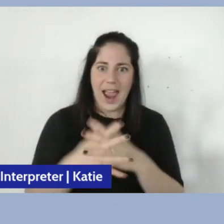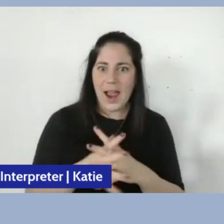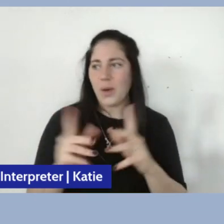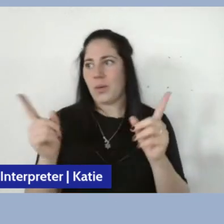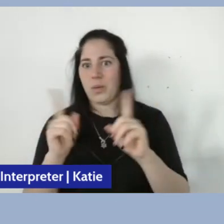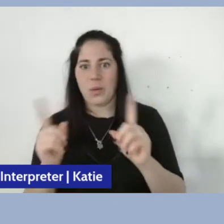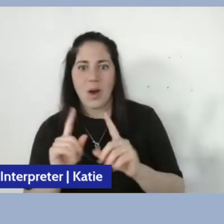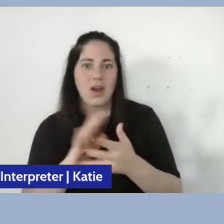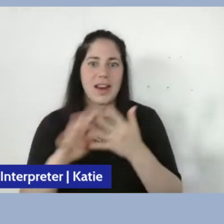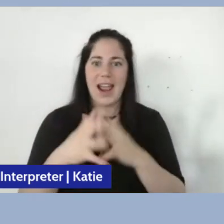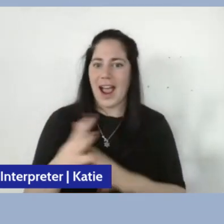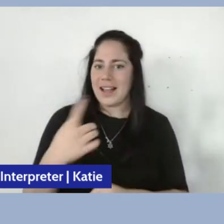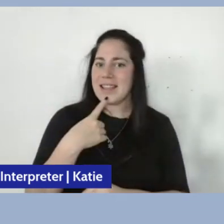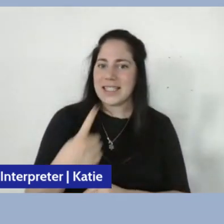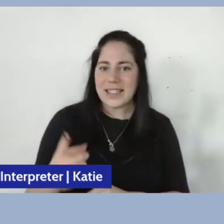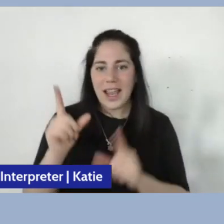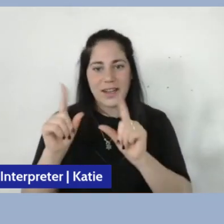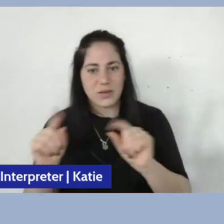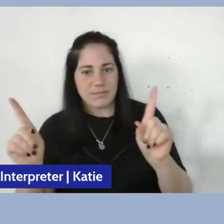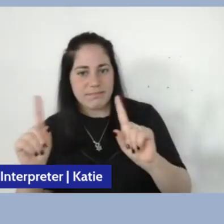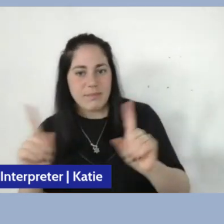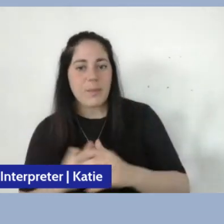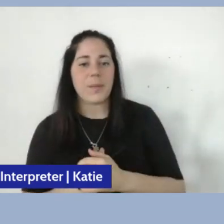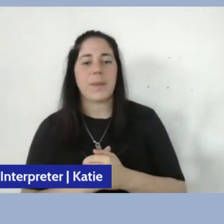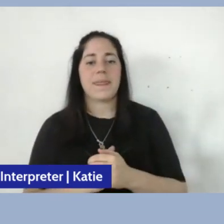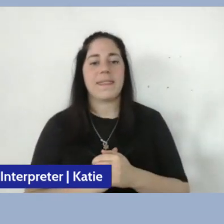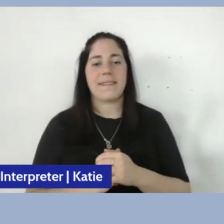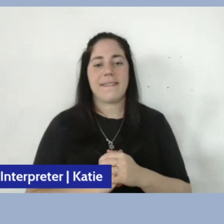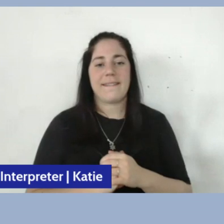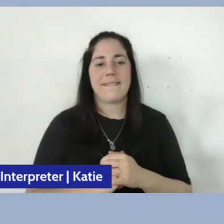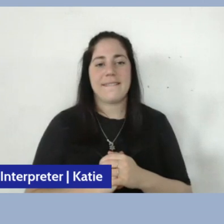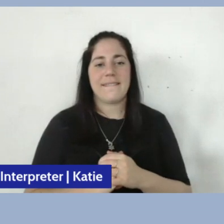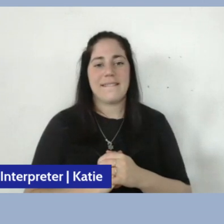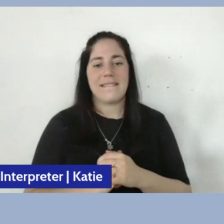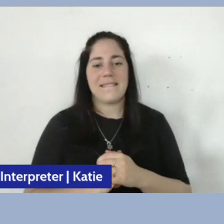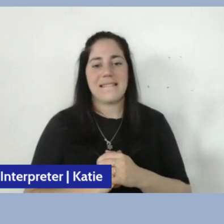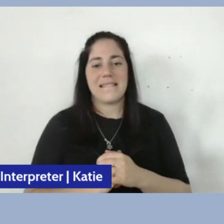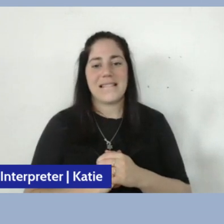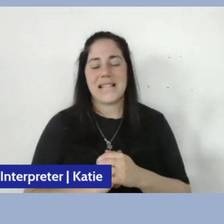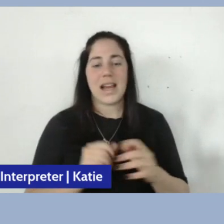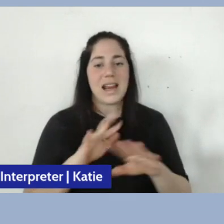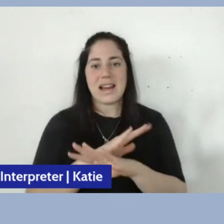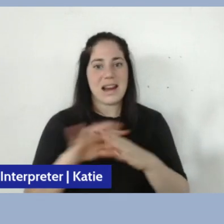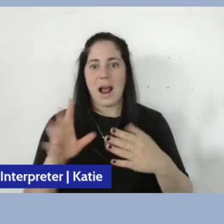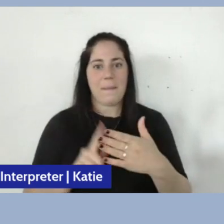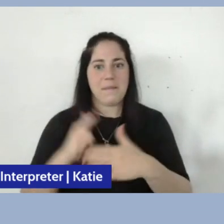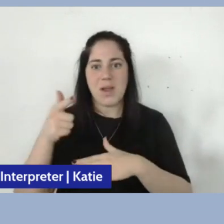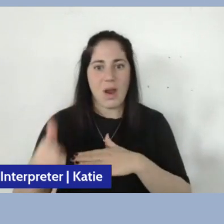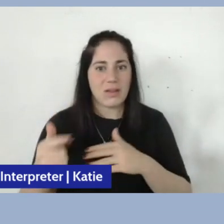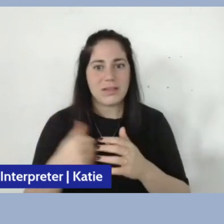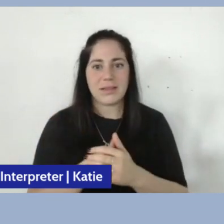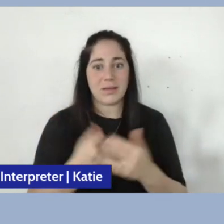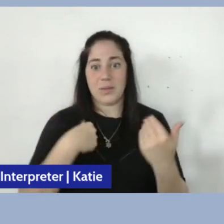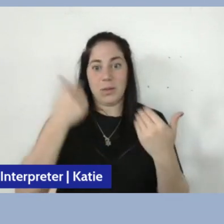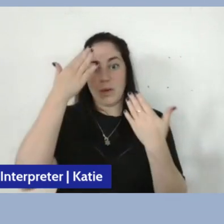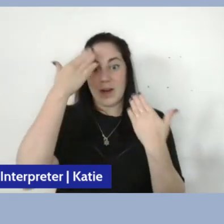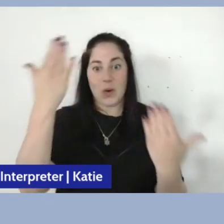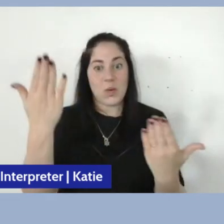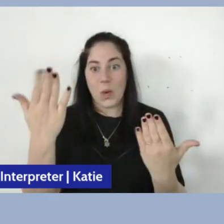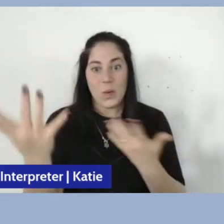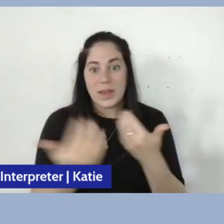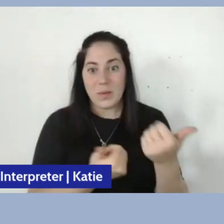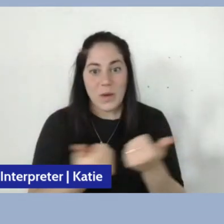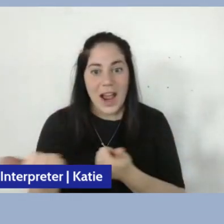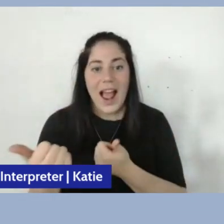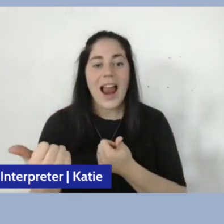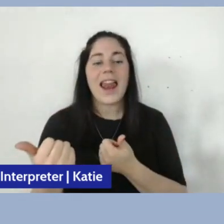they do it, etc., to the clinician. And it doesn't go beyond that, because we're not there. We don't know them very well, except for that interaction. It's